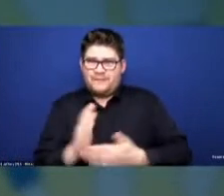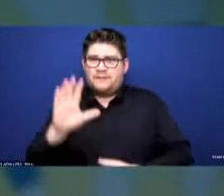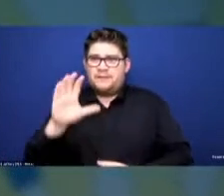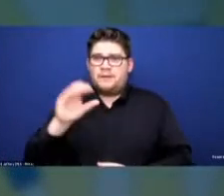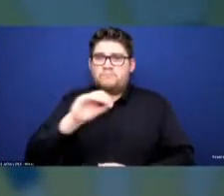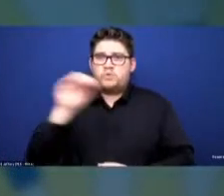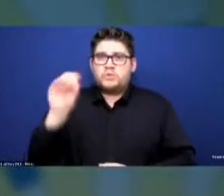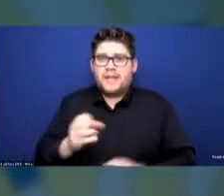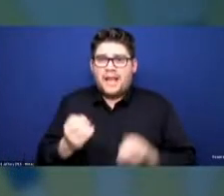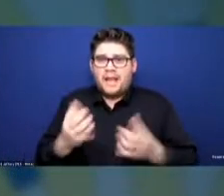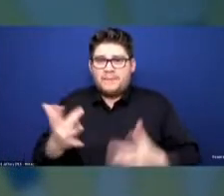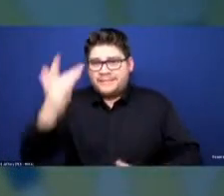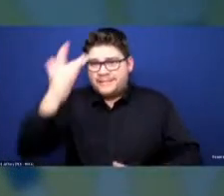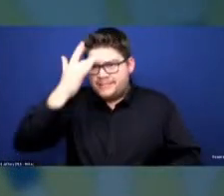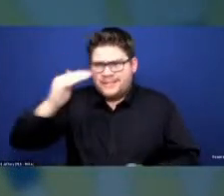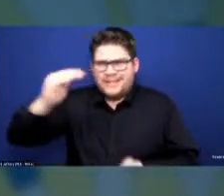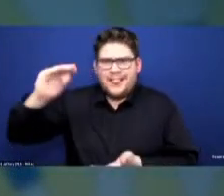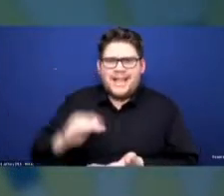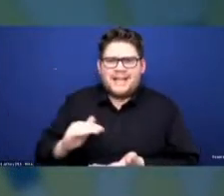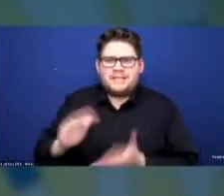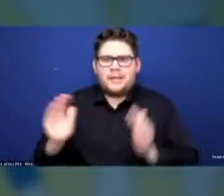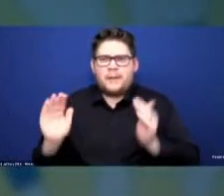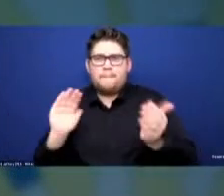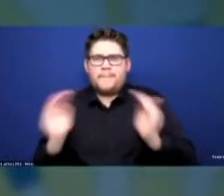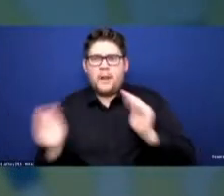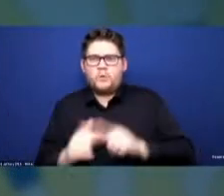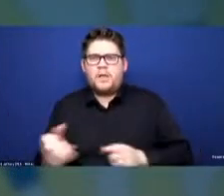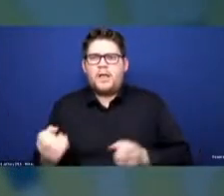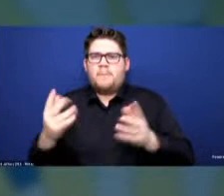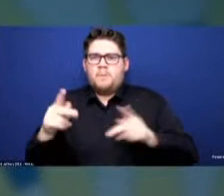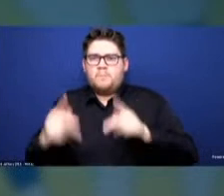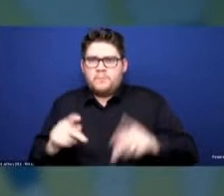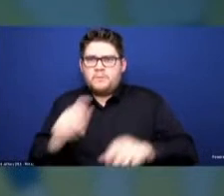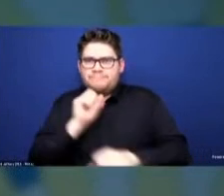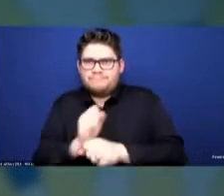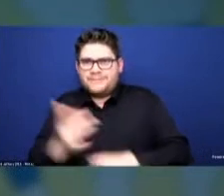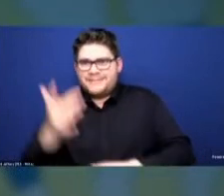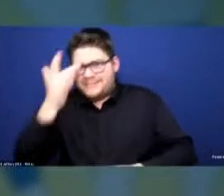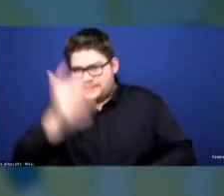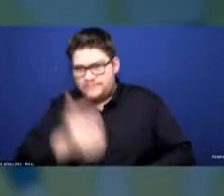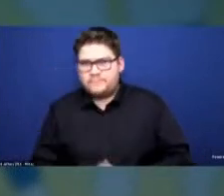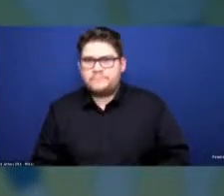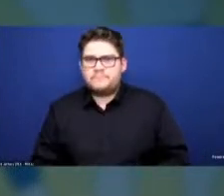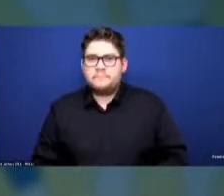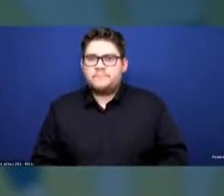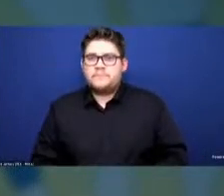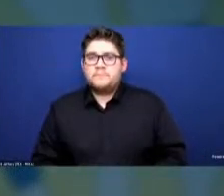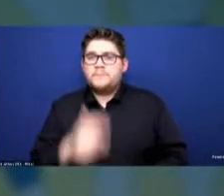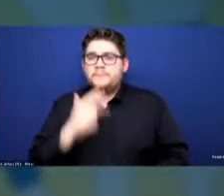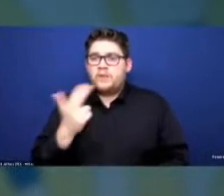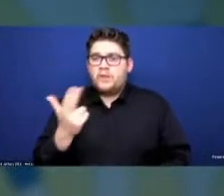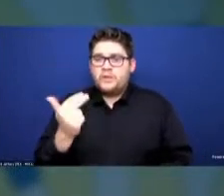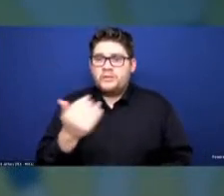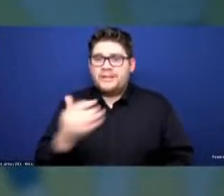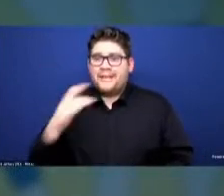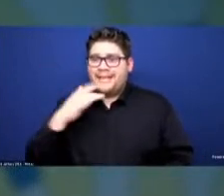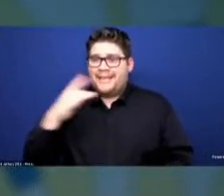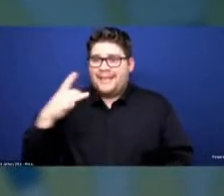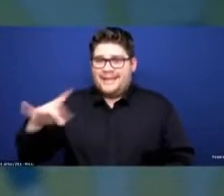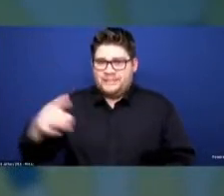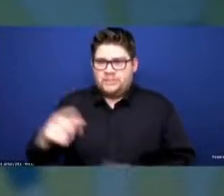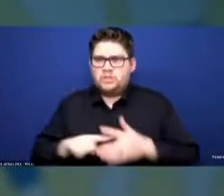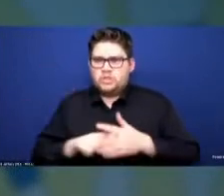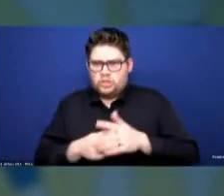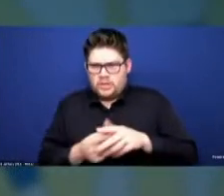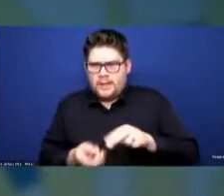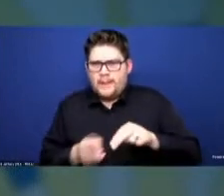we've seen transmission in people ages 13 to 18, and that has caught up to the percent of the population.